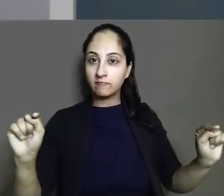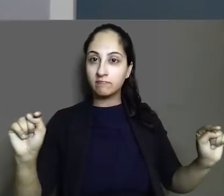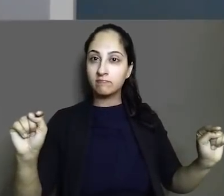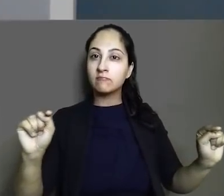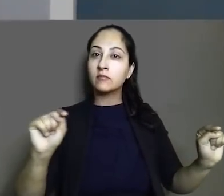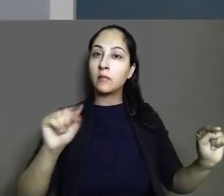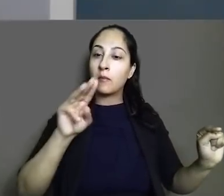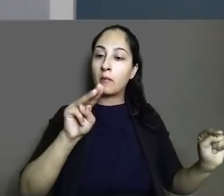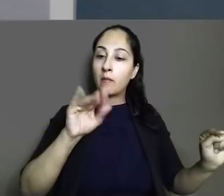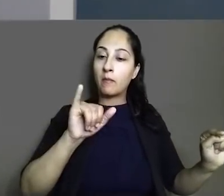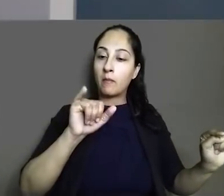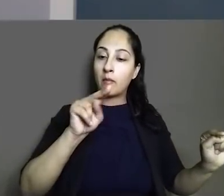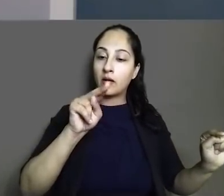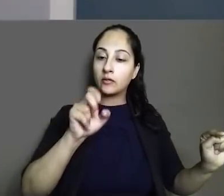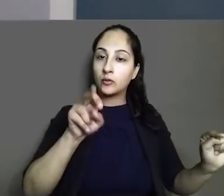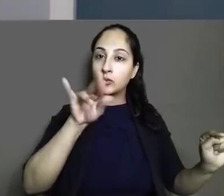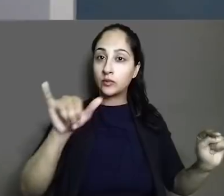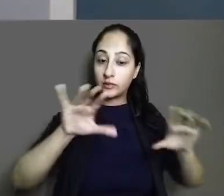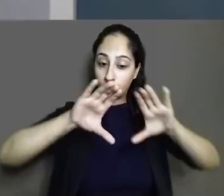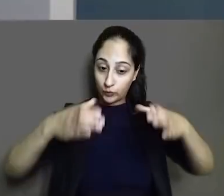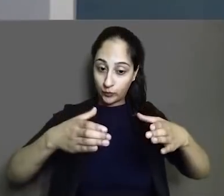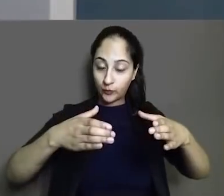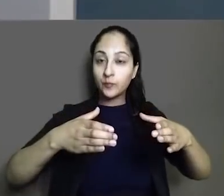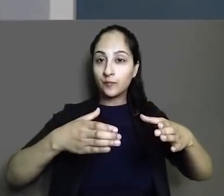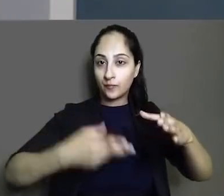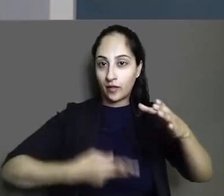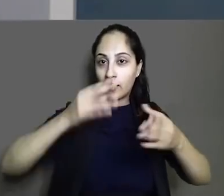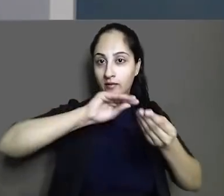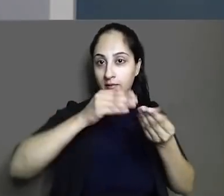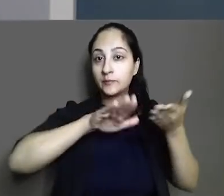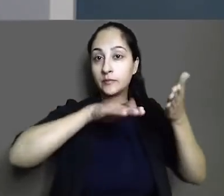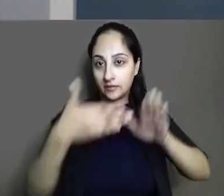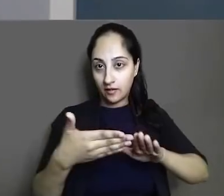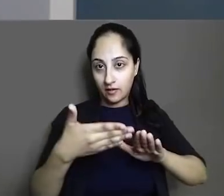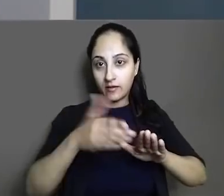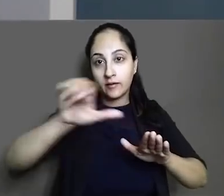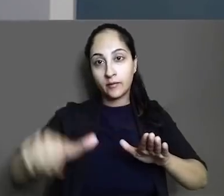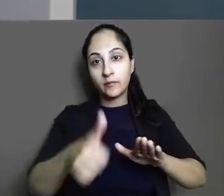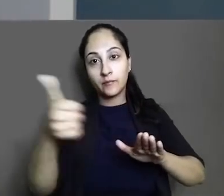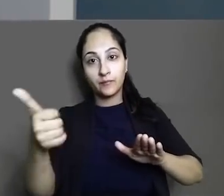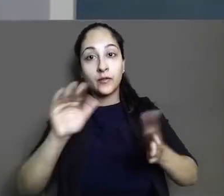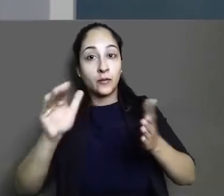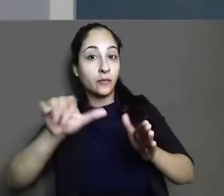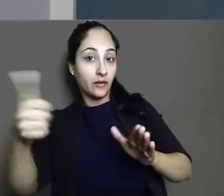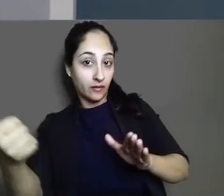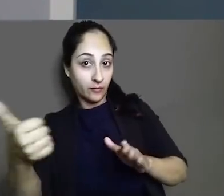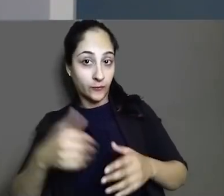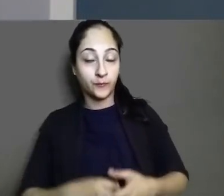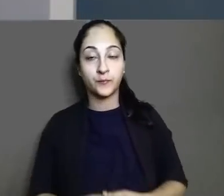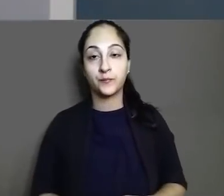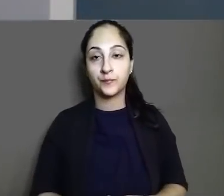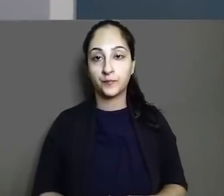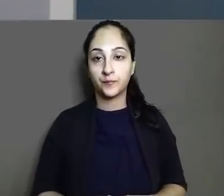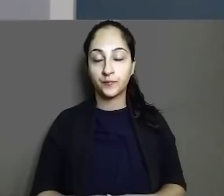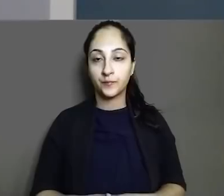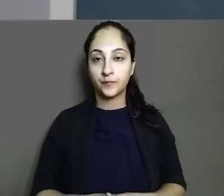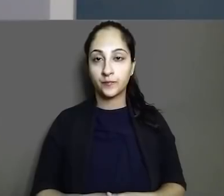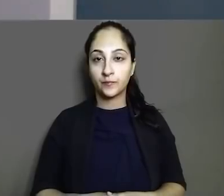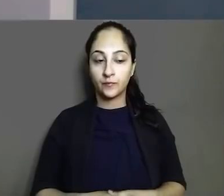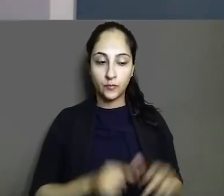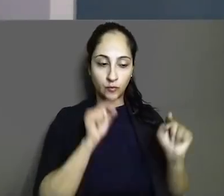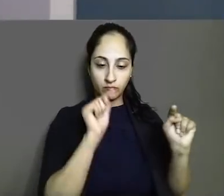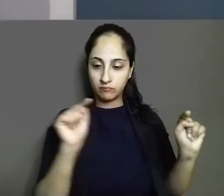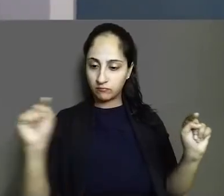visible minorities had a rate of death that was twice as high as areas with the lowest proportion of visible